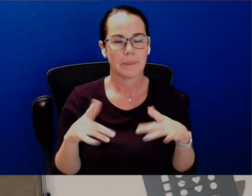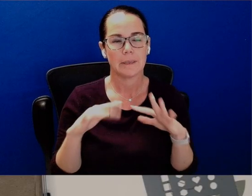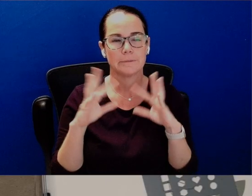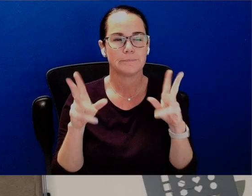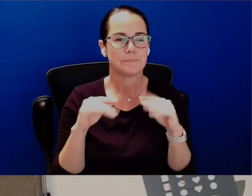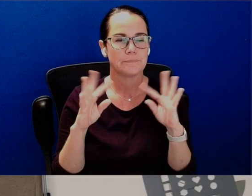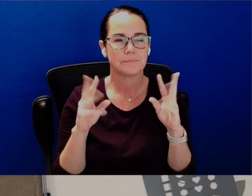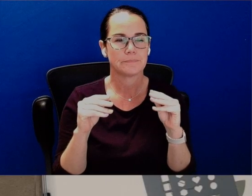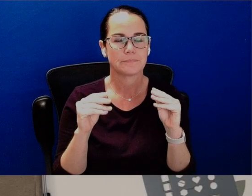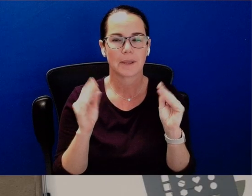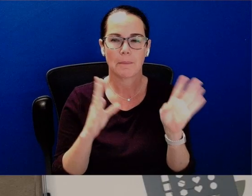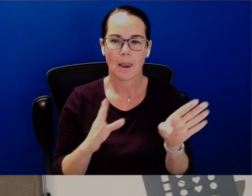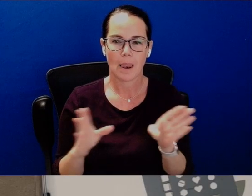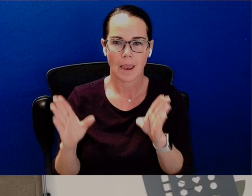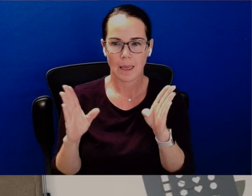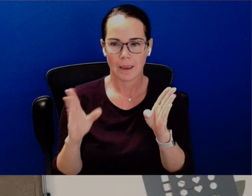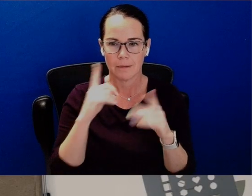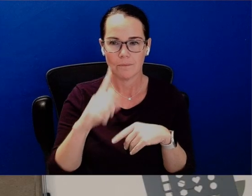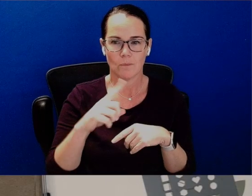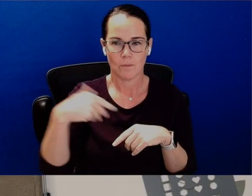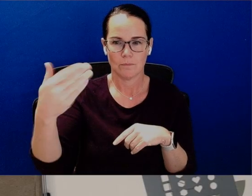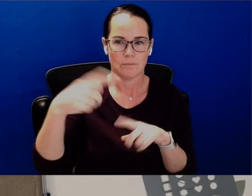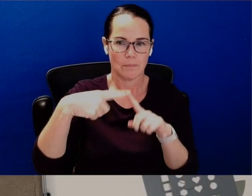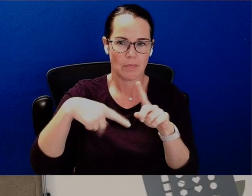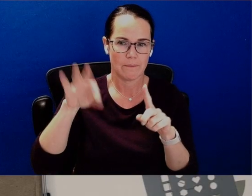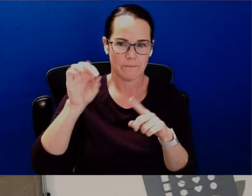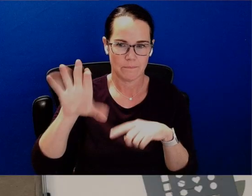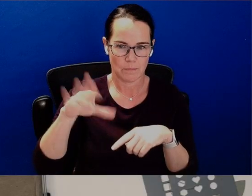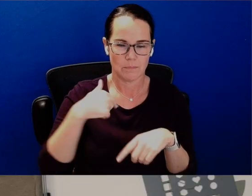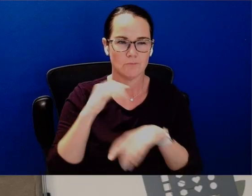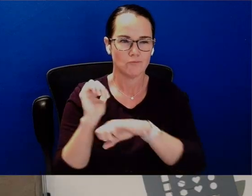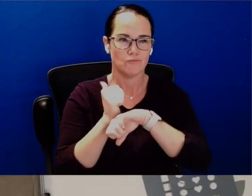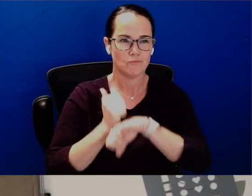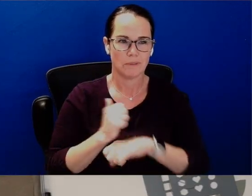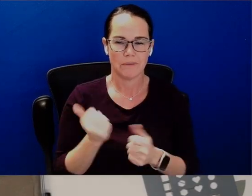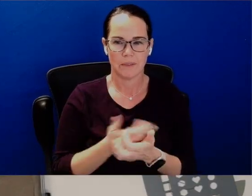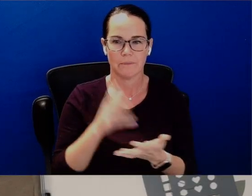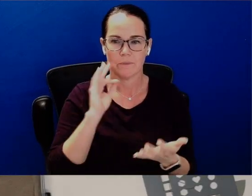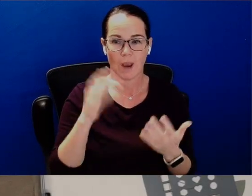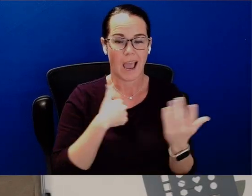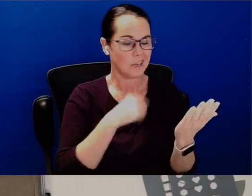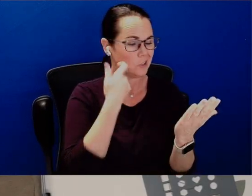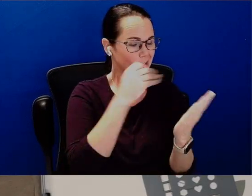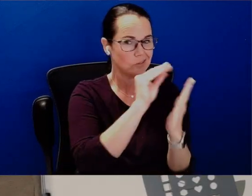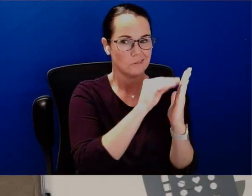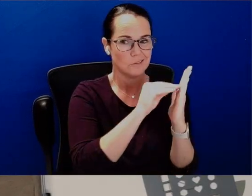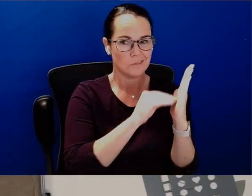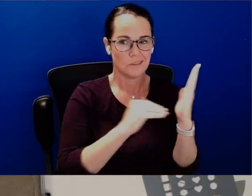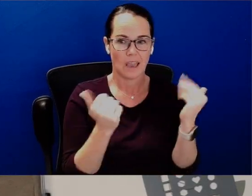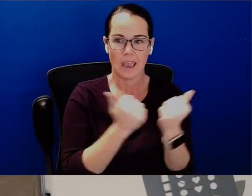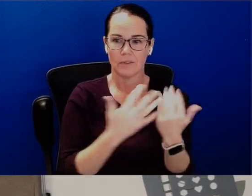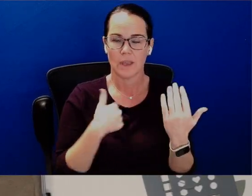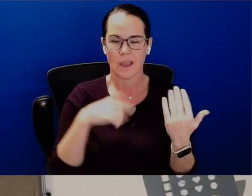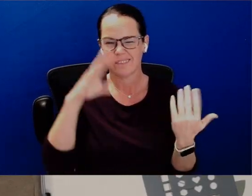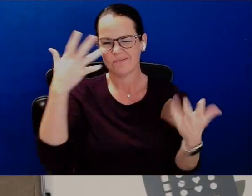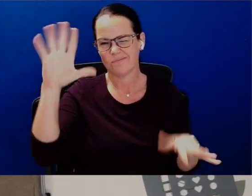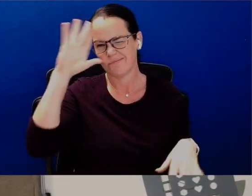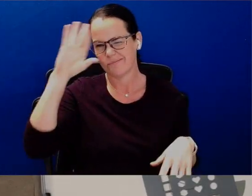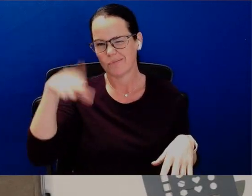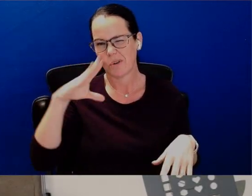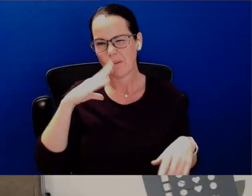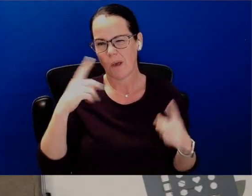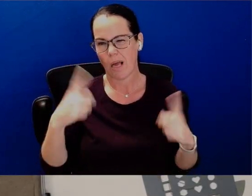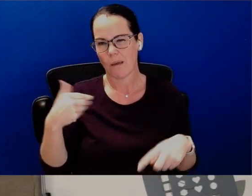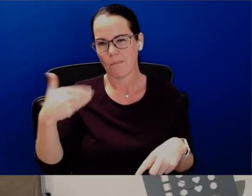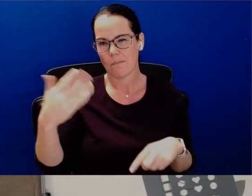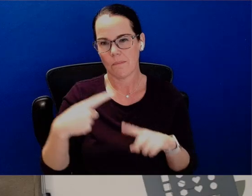planning the month of February, getting February all set up. I just made a list of all the things that I know are happening next